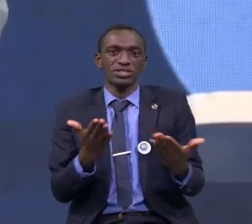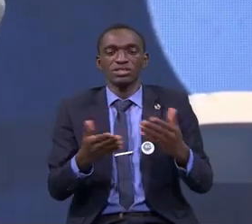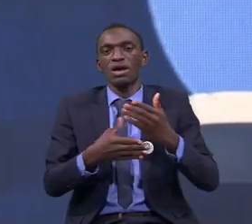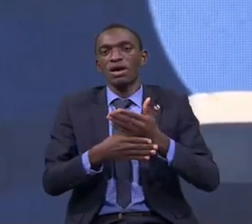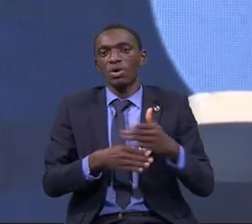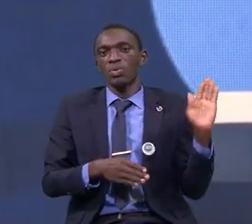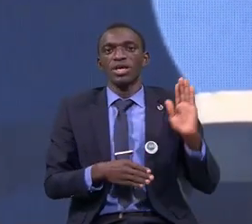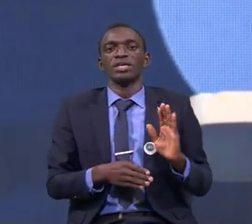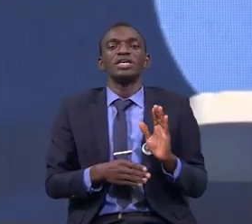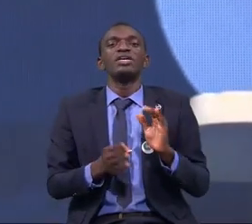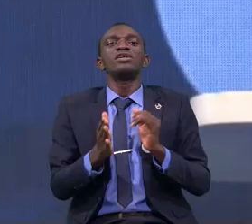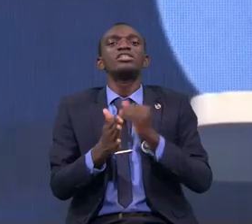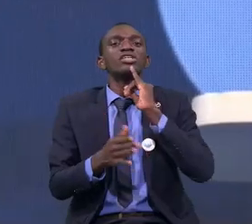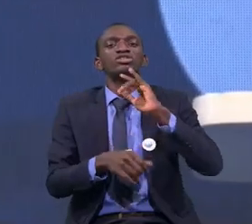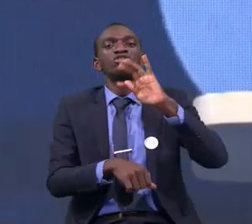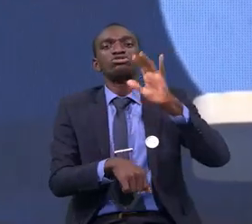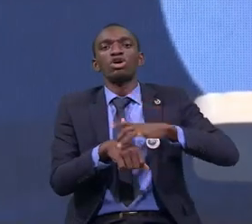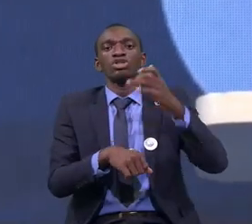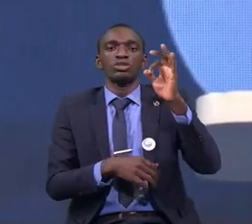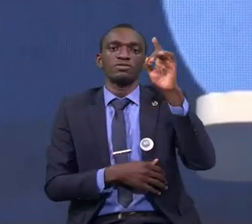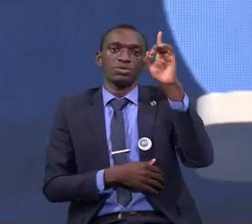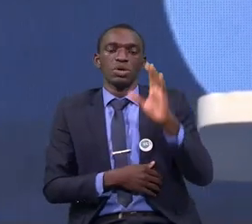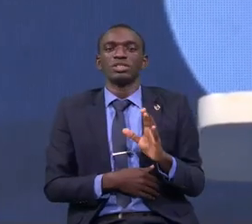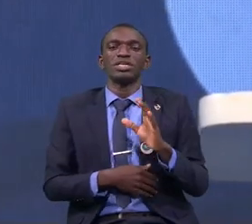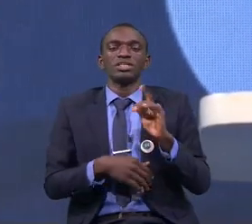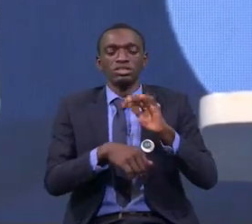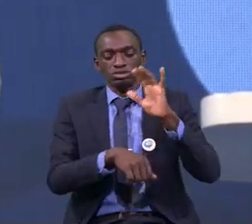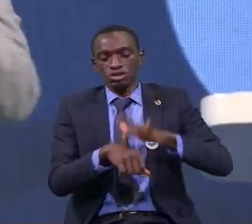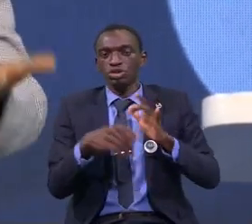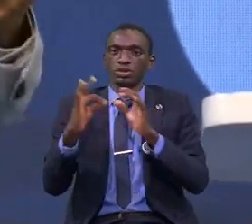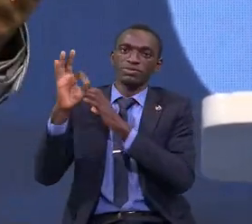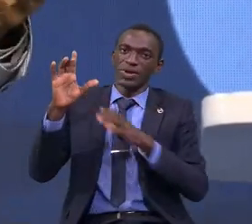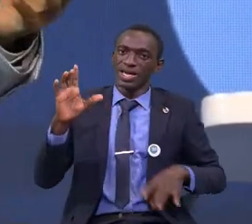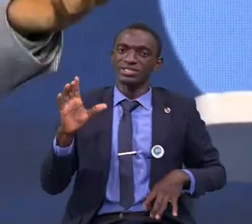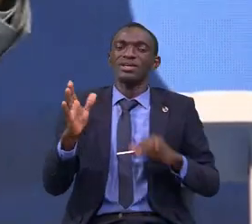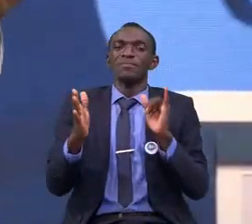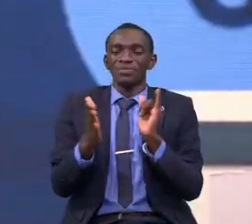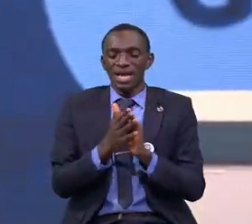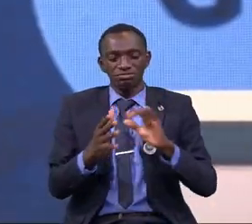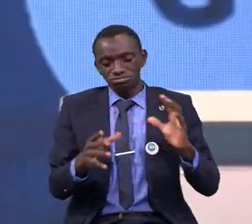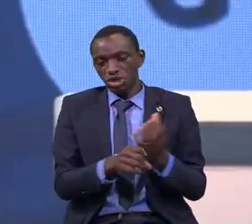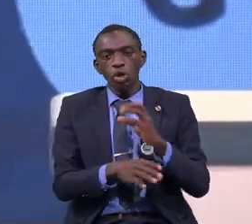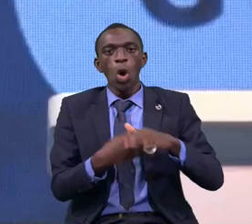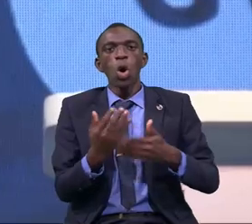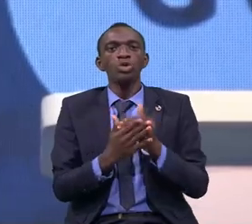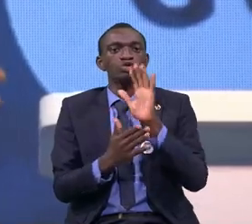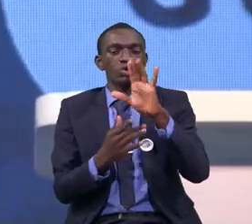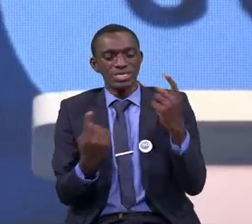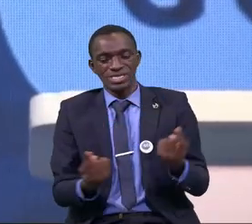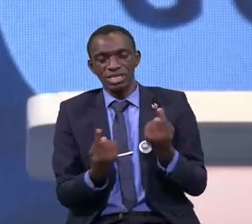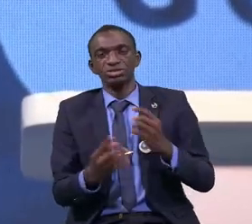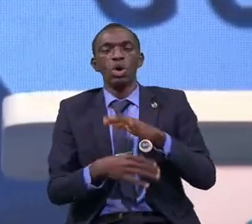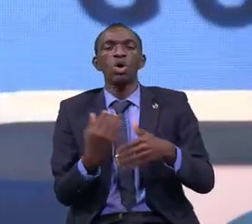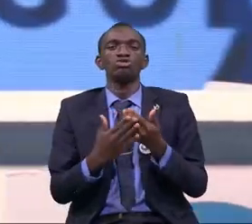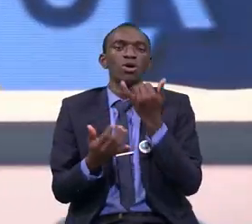Is the touch of God, the touch of Christ, that takes all your transgression, all your